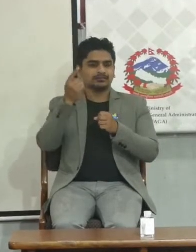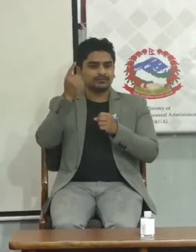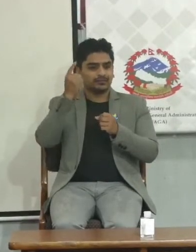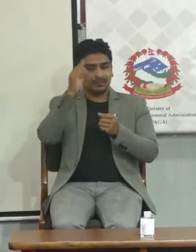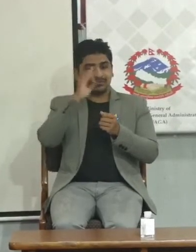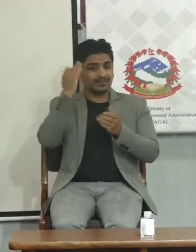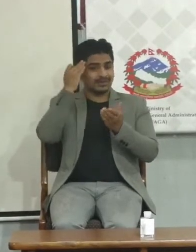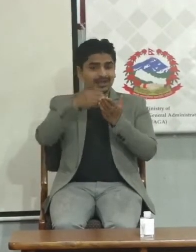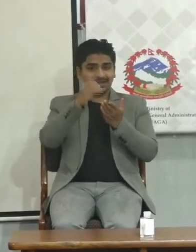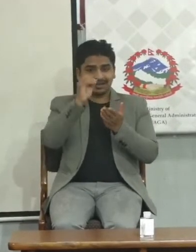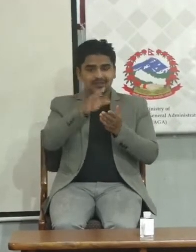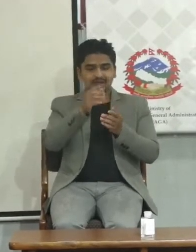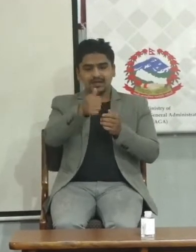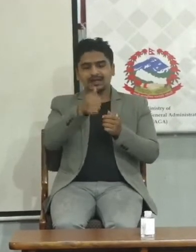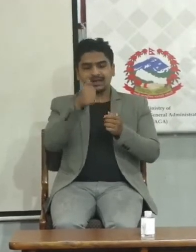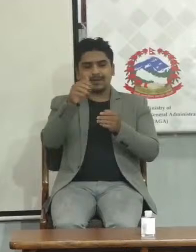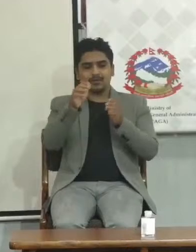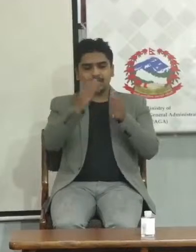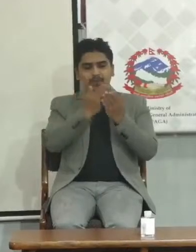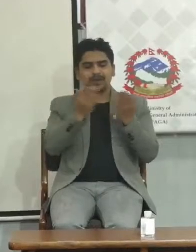use right media.